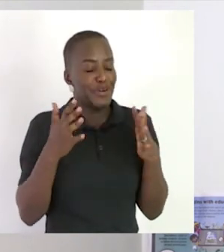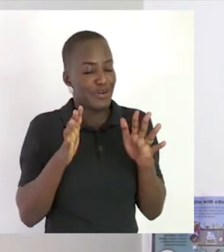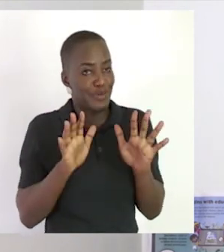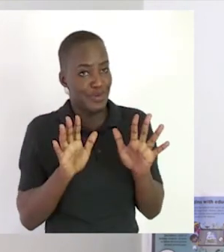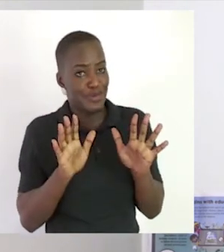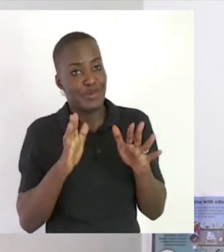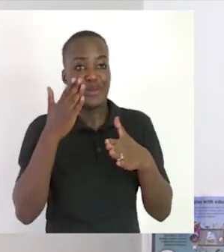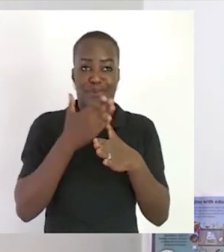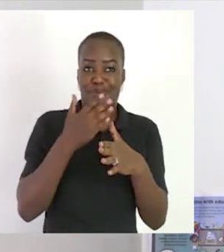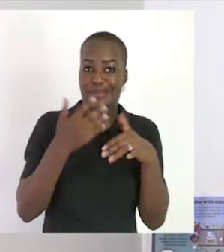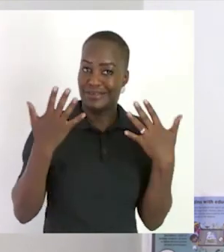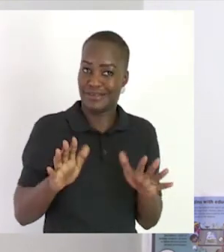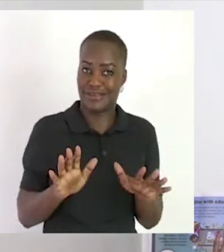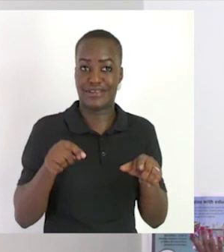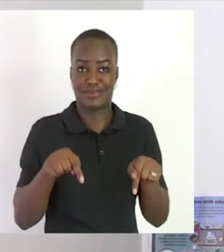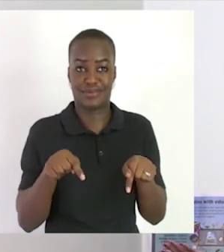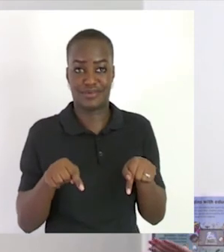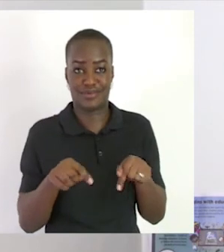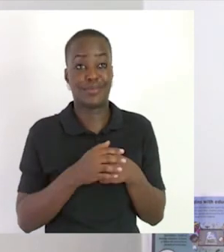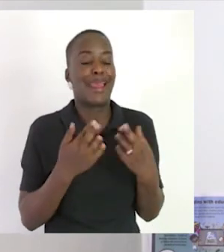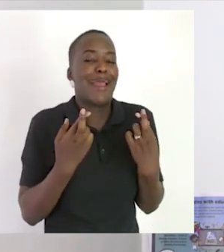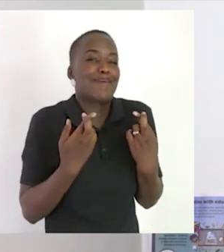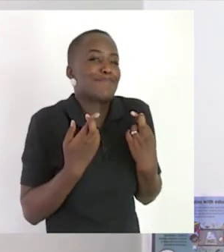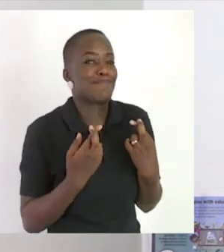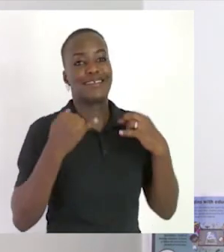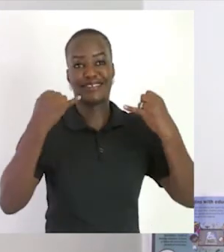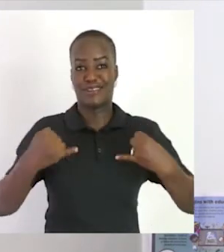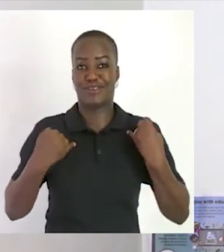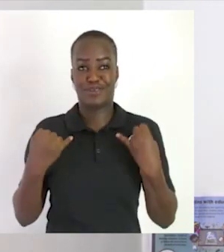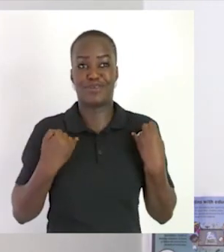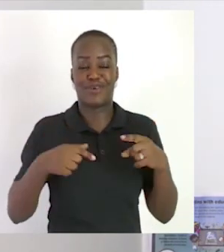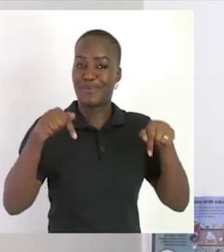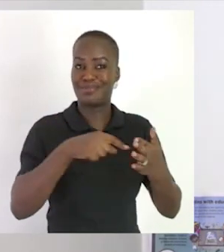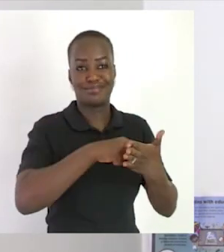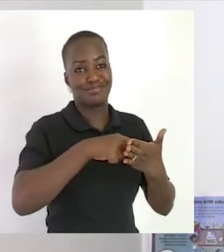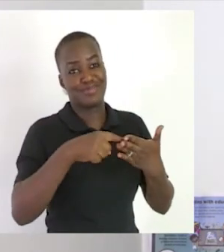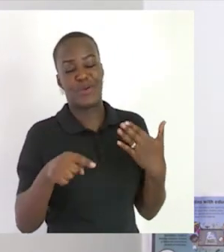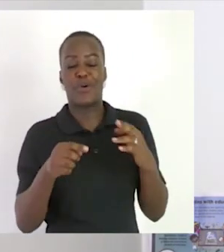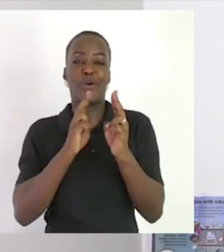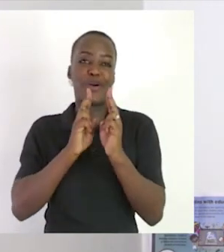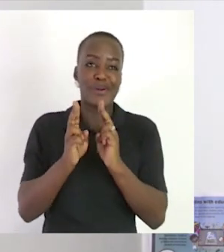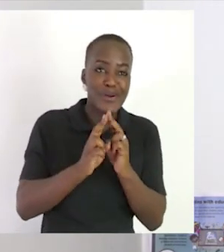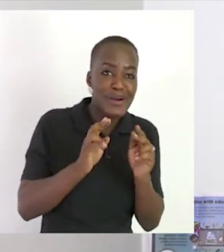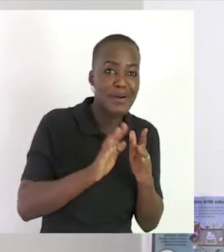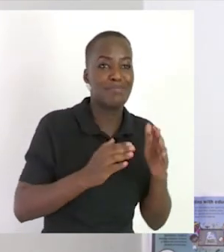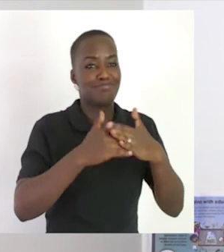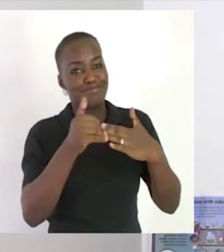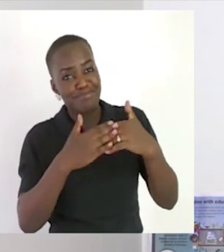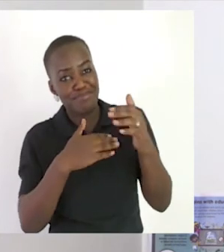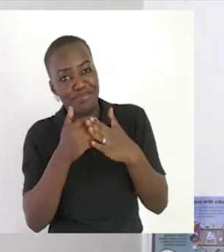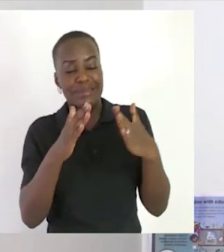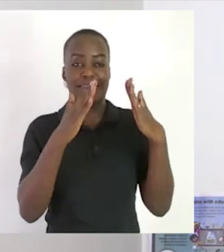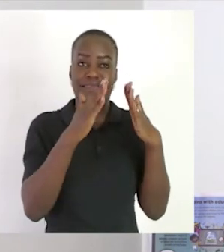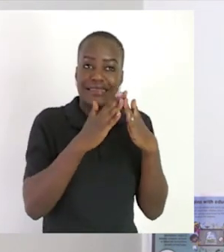our lesson for today. I hope you enjoyed this whole week where we were talking about construction and